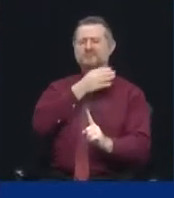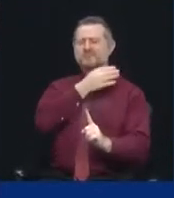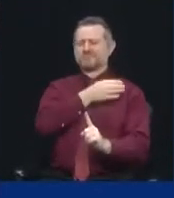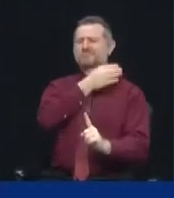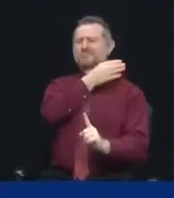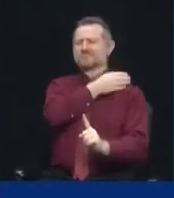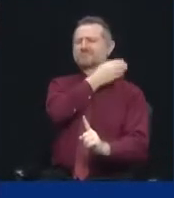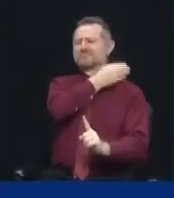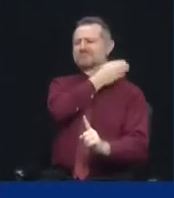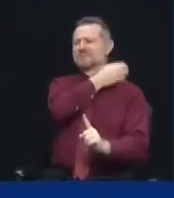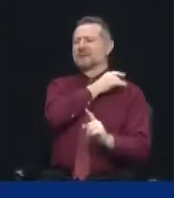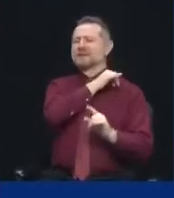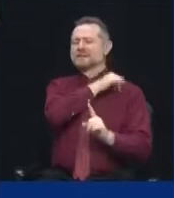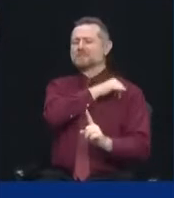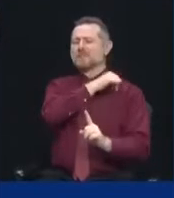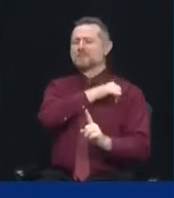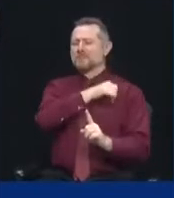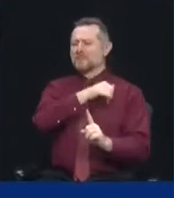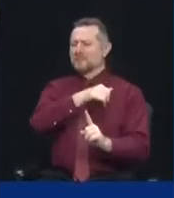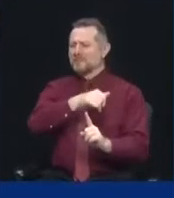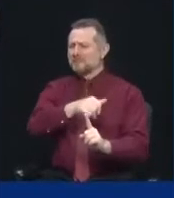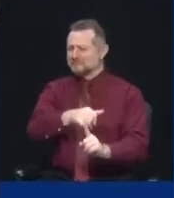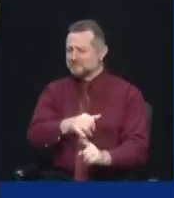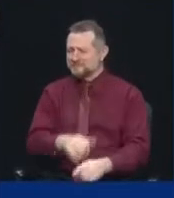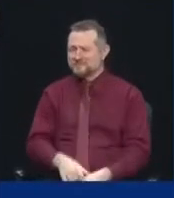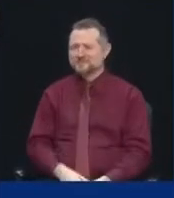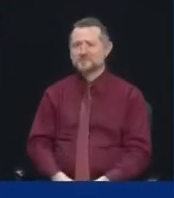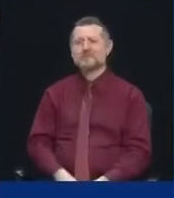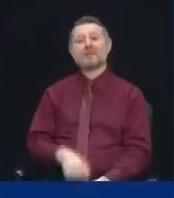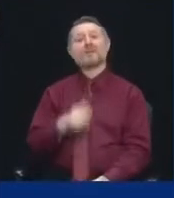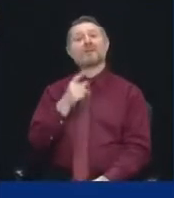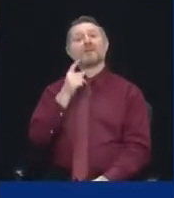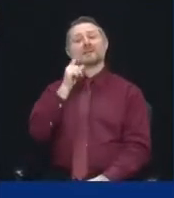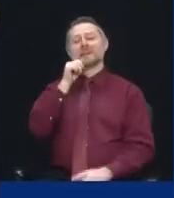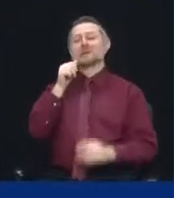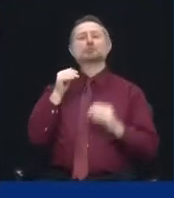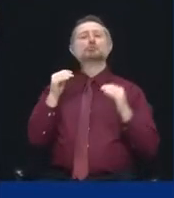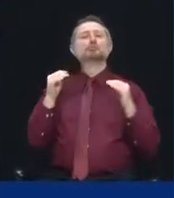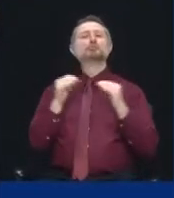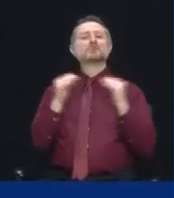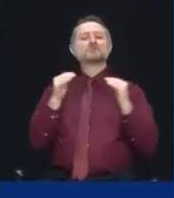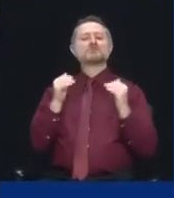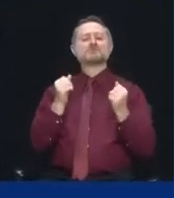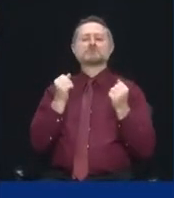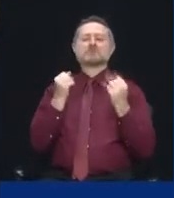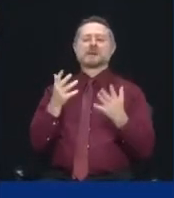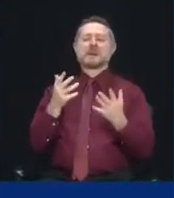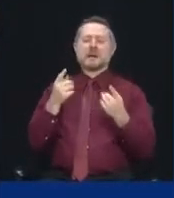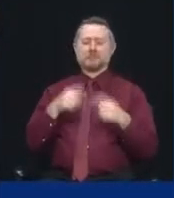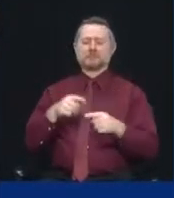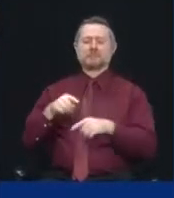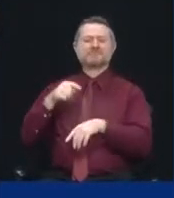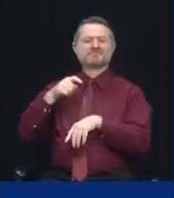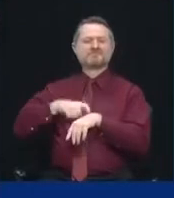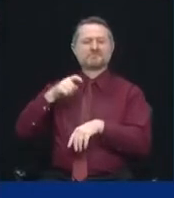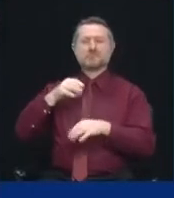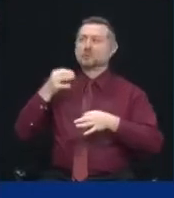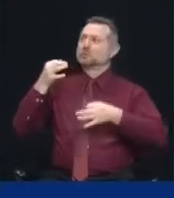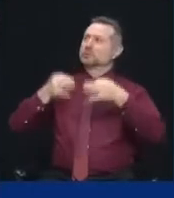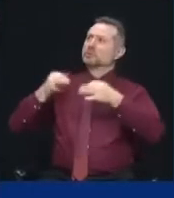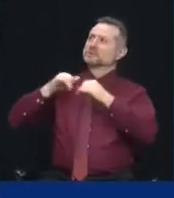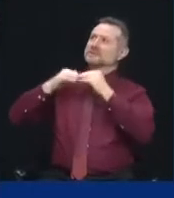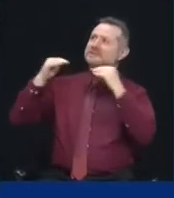of systemic injustices in the justice system, which has made it even